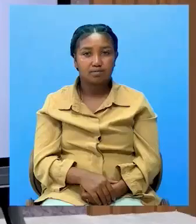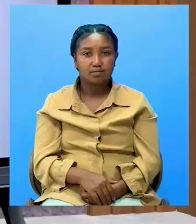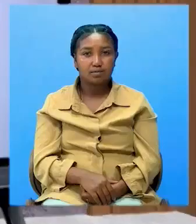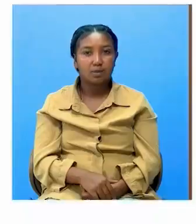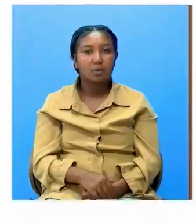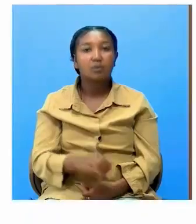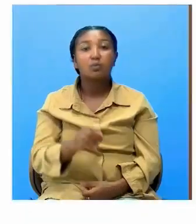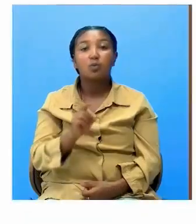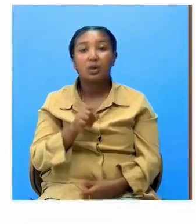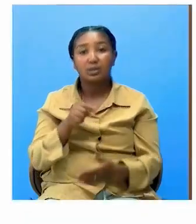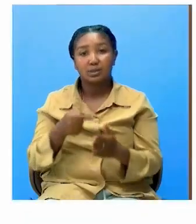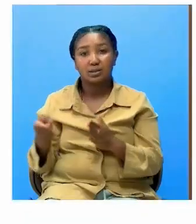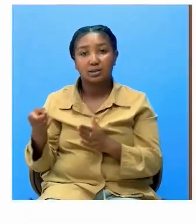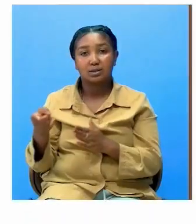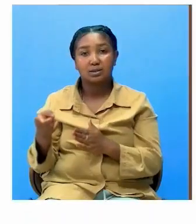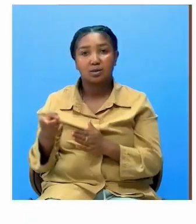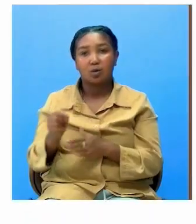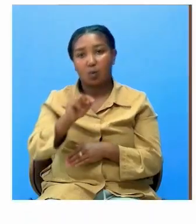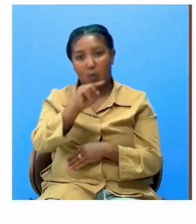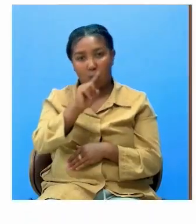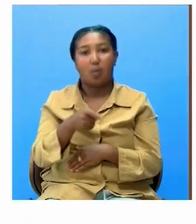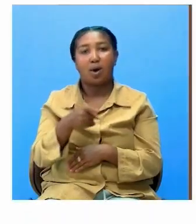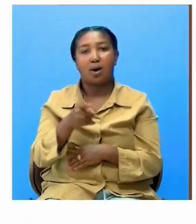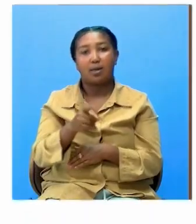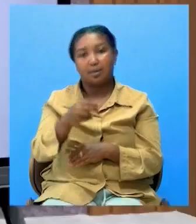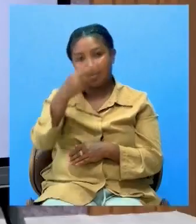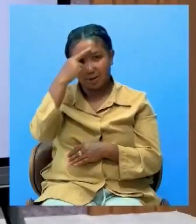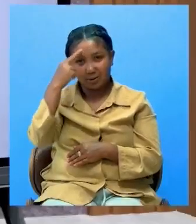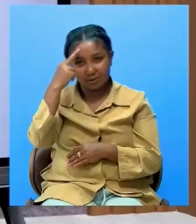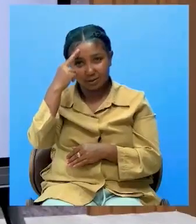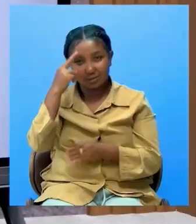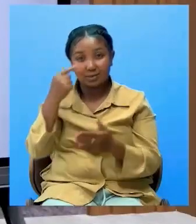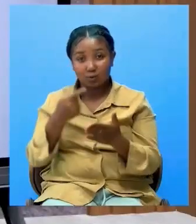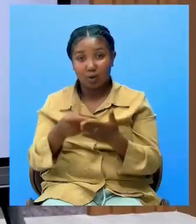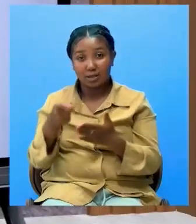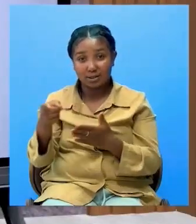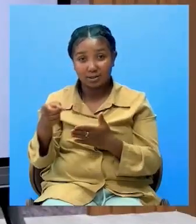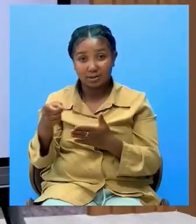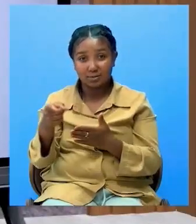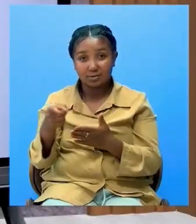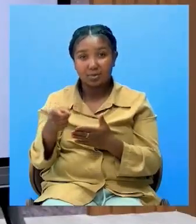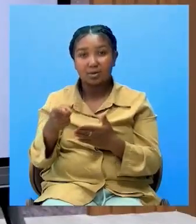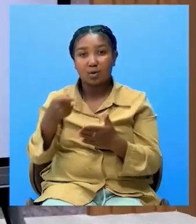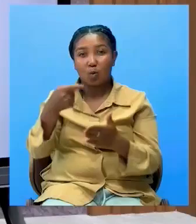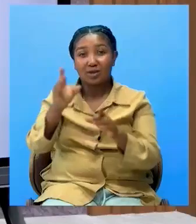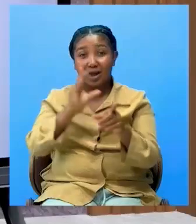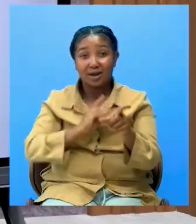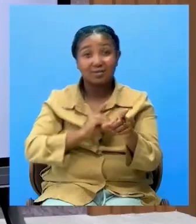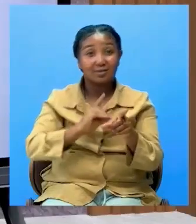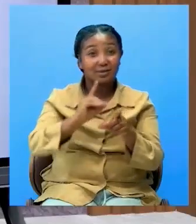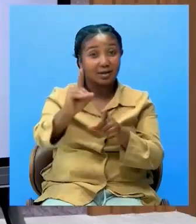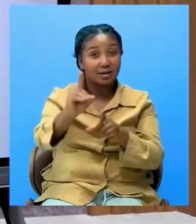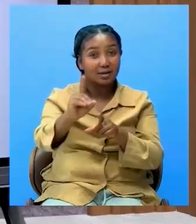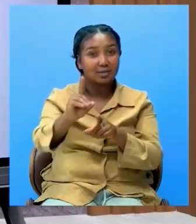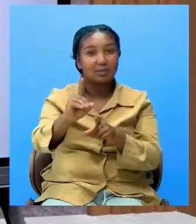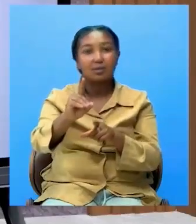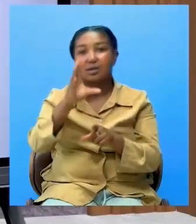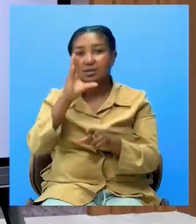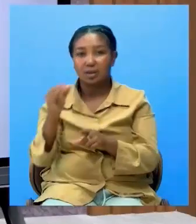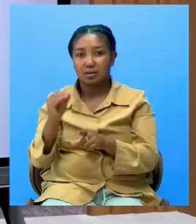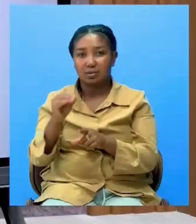We have to put here what? Comma. Because this one is what directly someone has